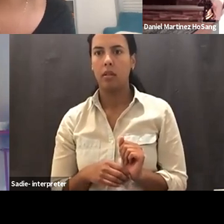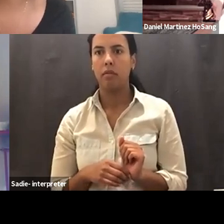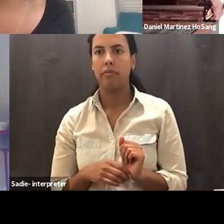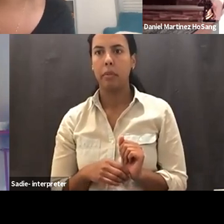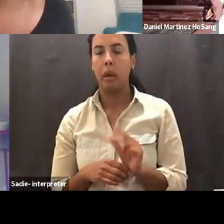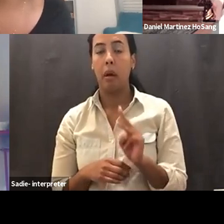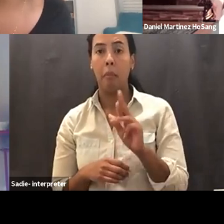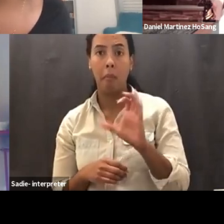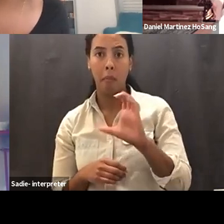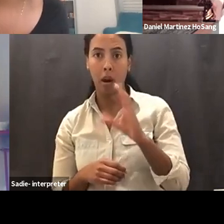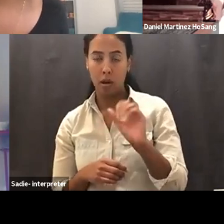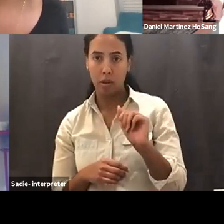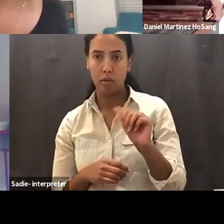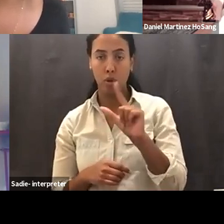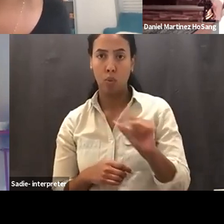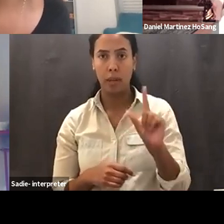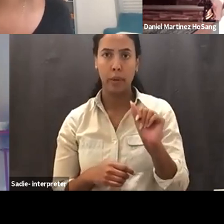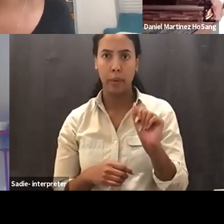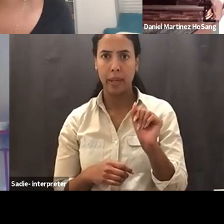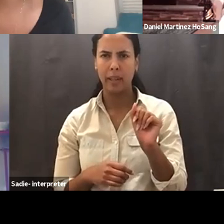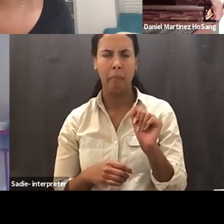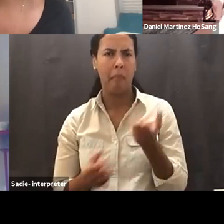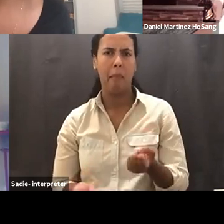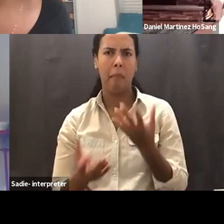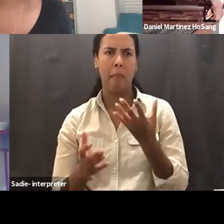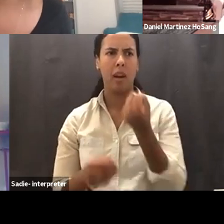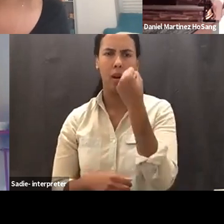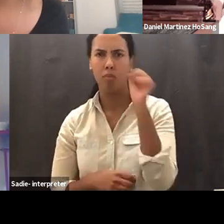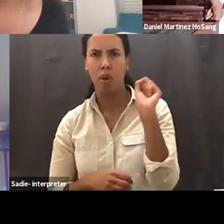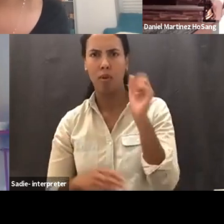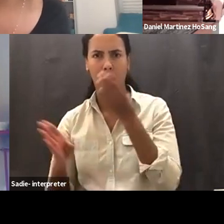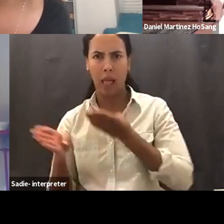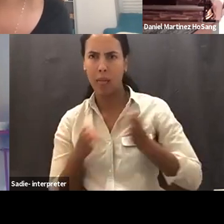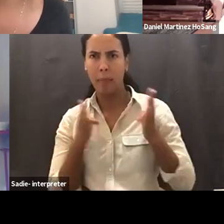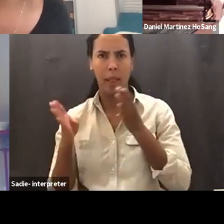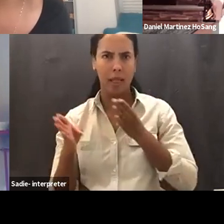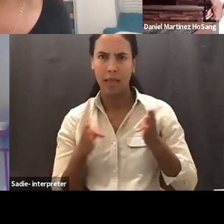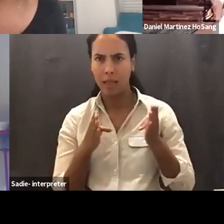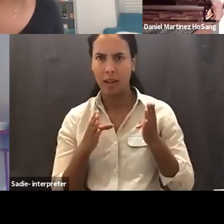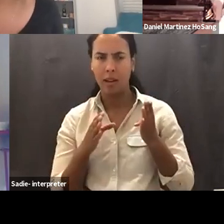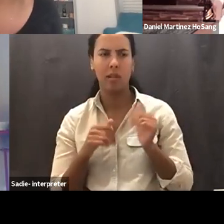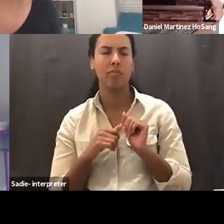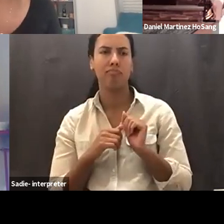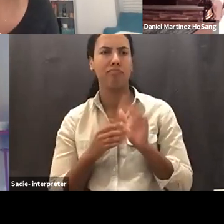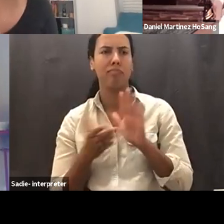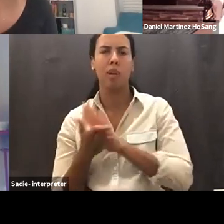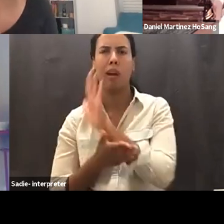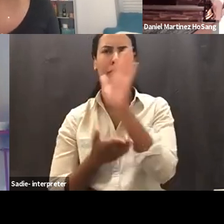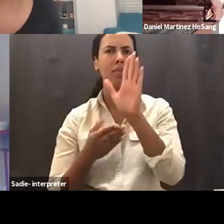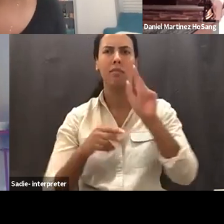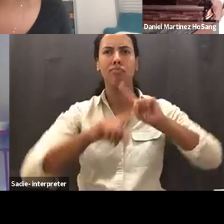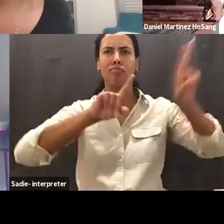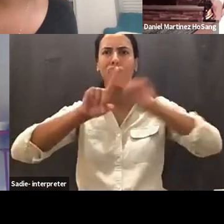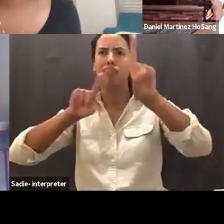March of 2020 across campuses, in addition to planning teach-ins and movie screenings. And I think in the end, we had about